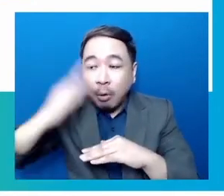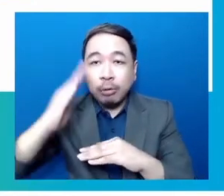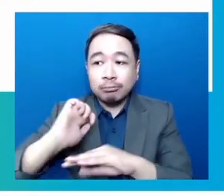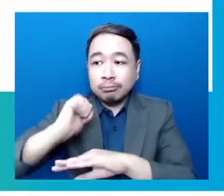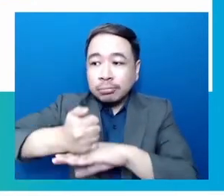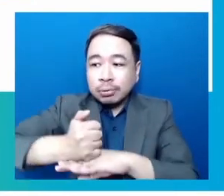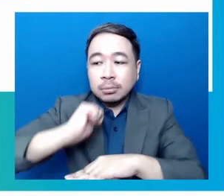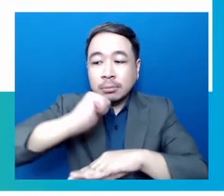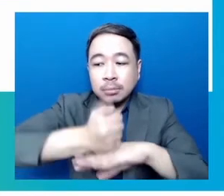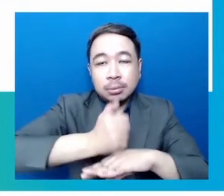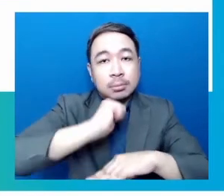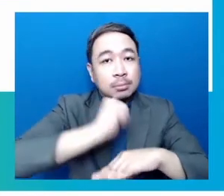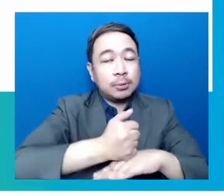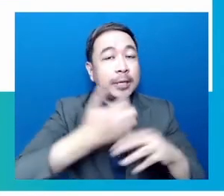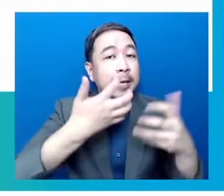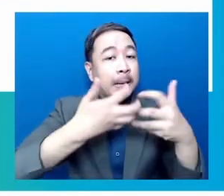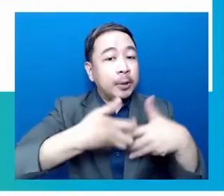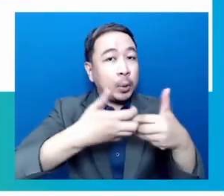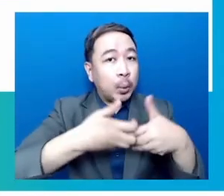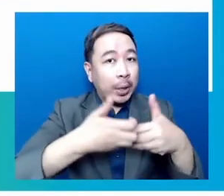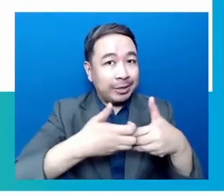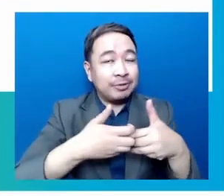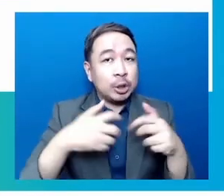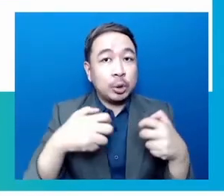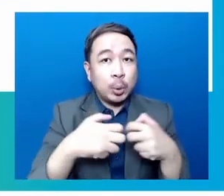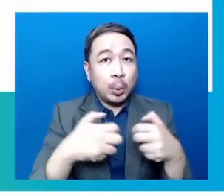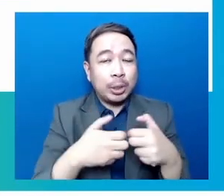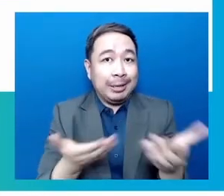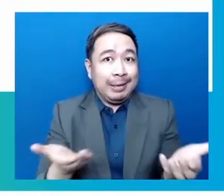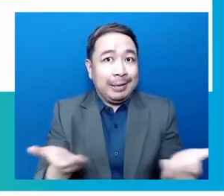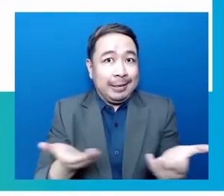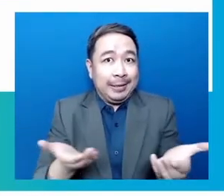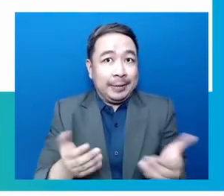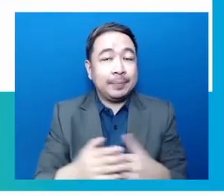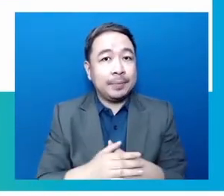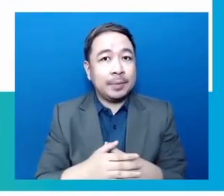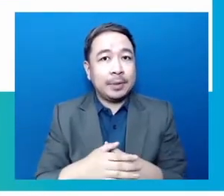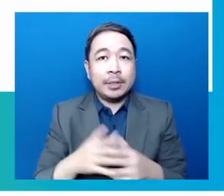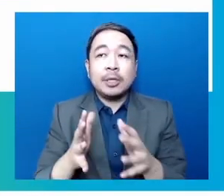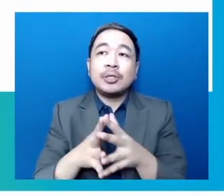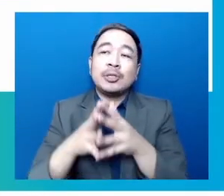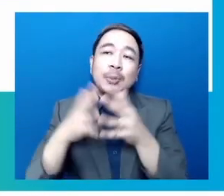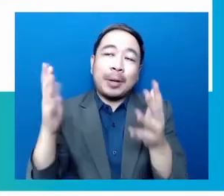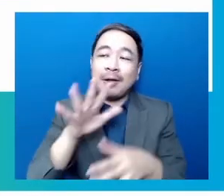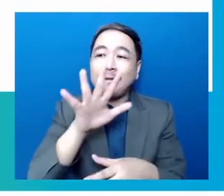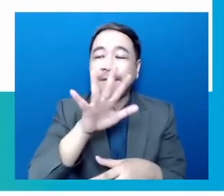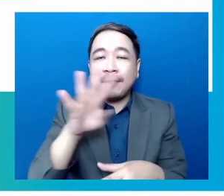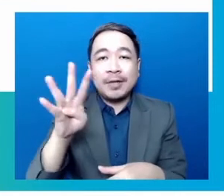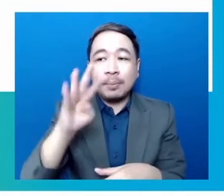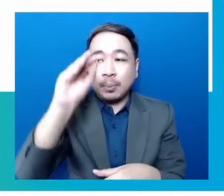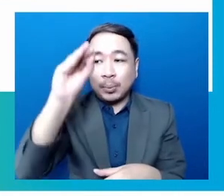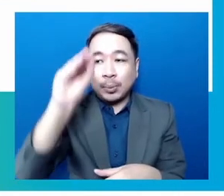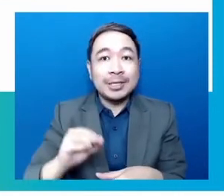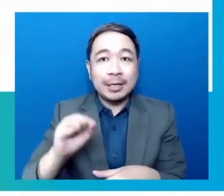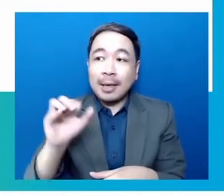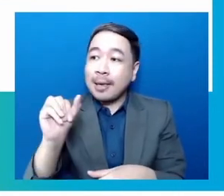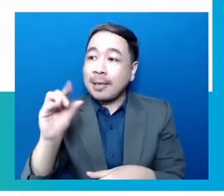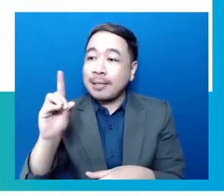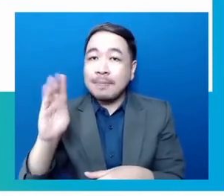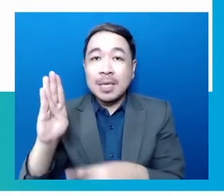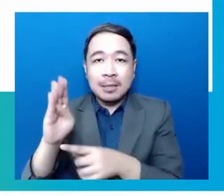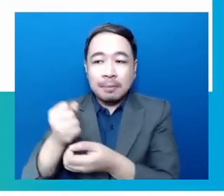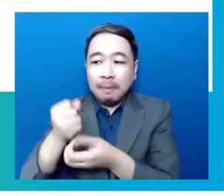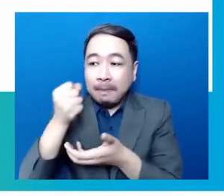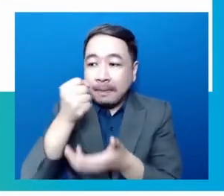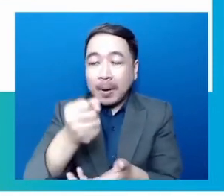the 54% of total energy investment of ADB has gone to build fossil fuel power plants,